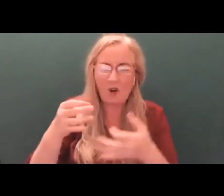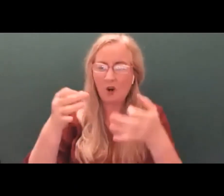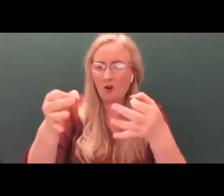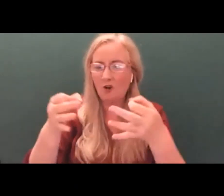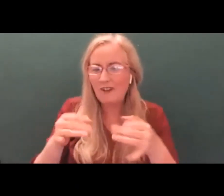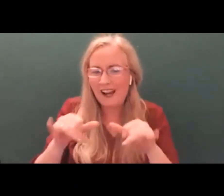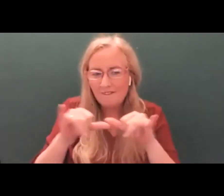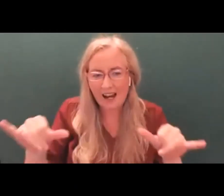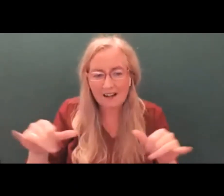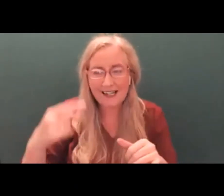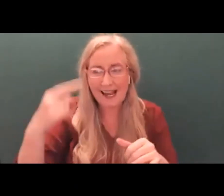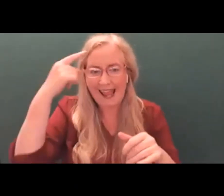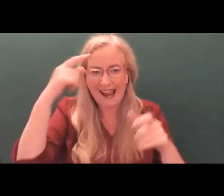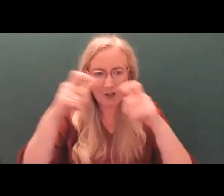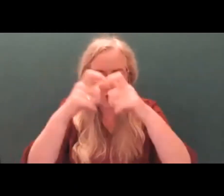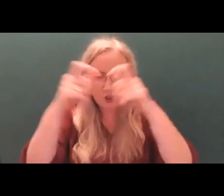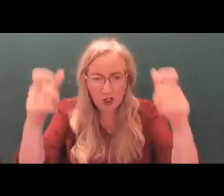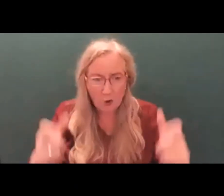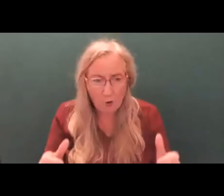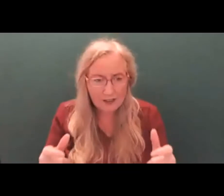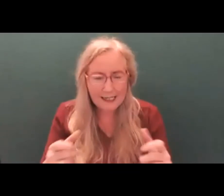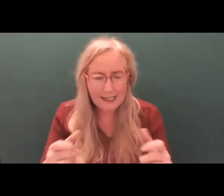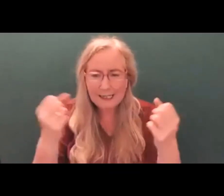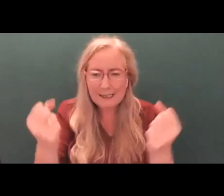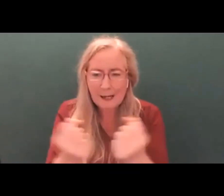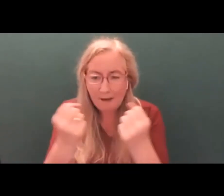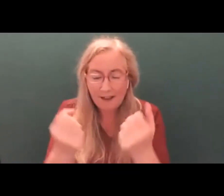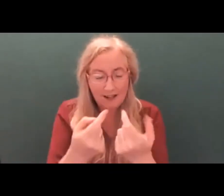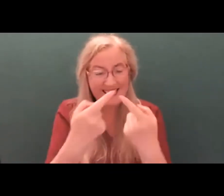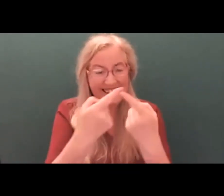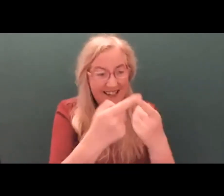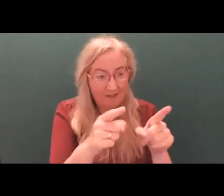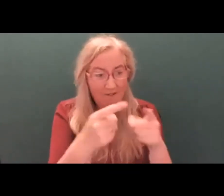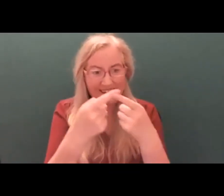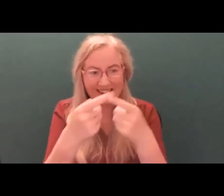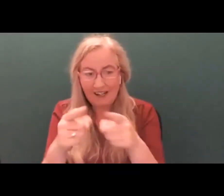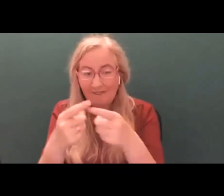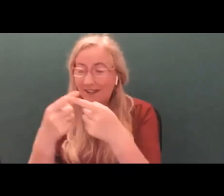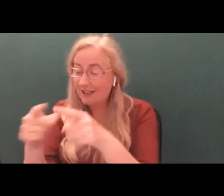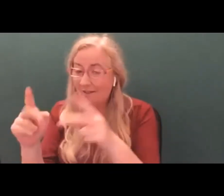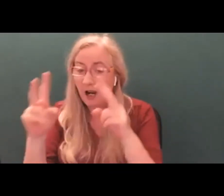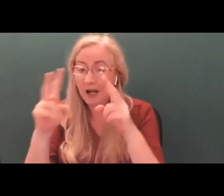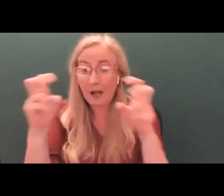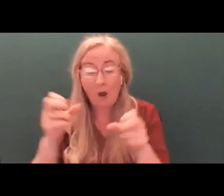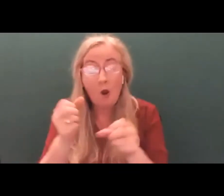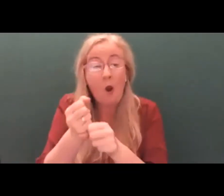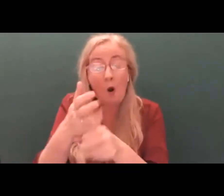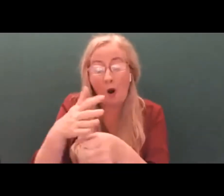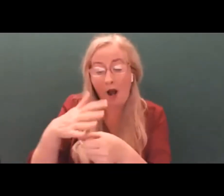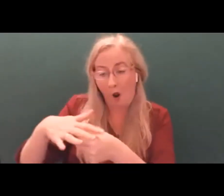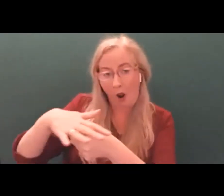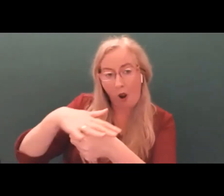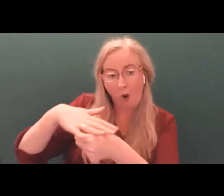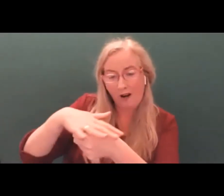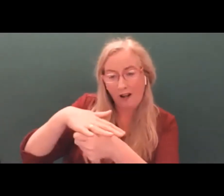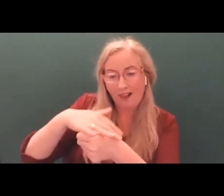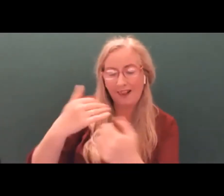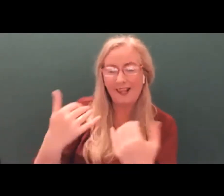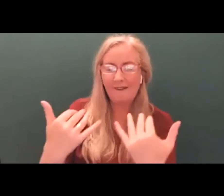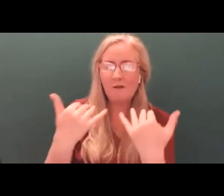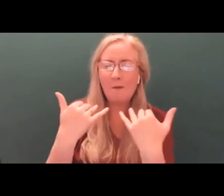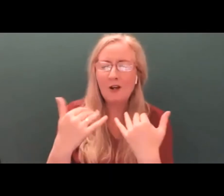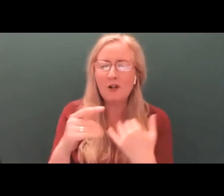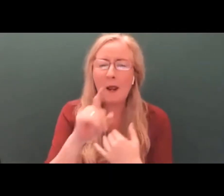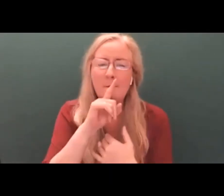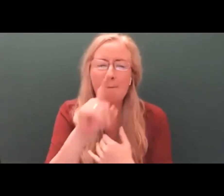headstone symbolism. I covered such a wide range of topics, all locally, all with local information, but often